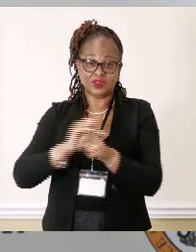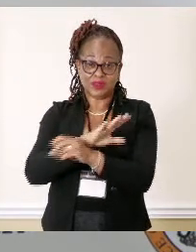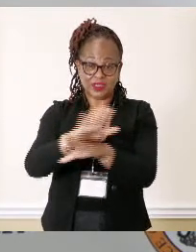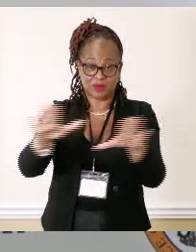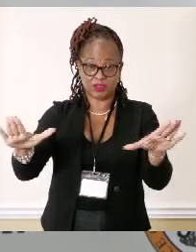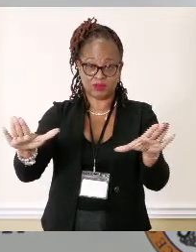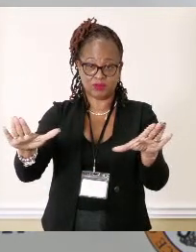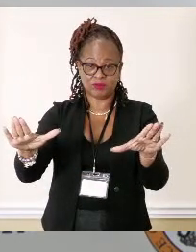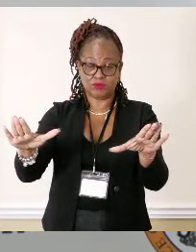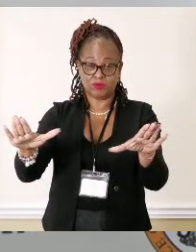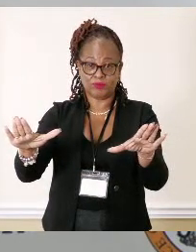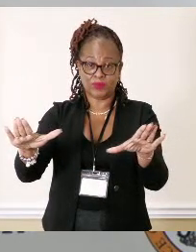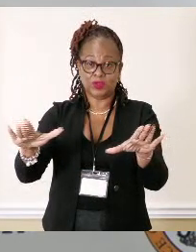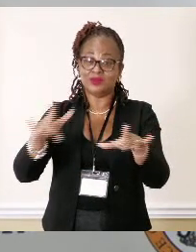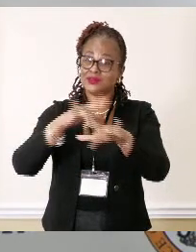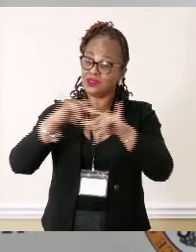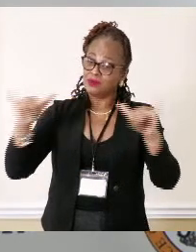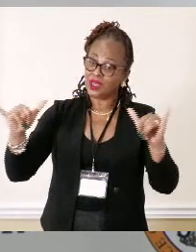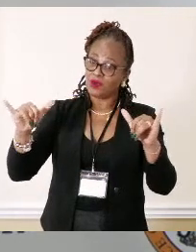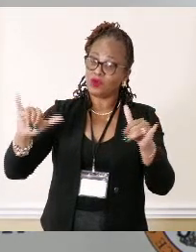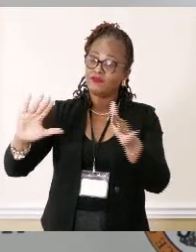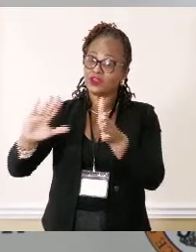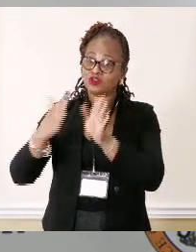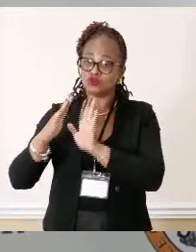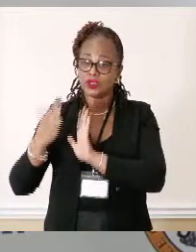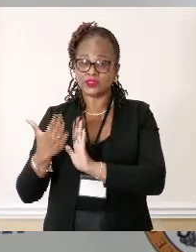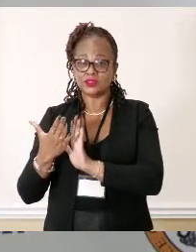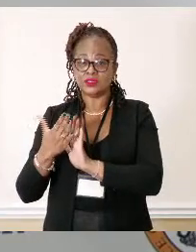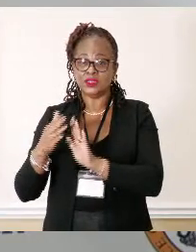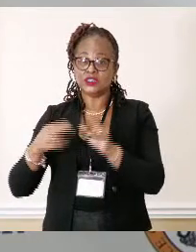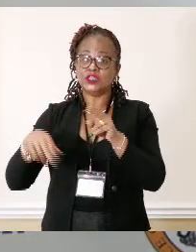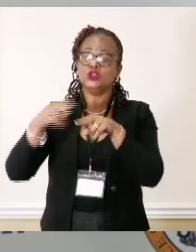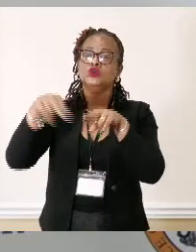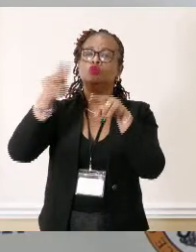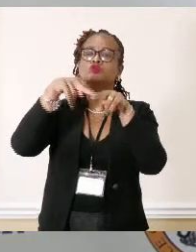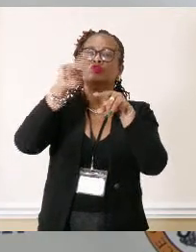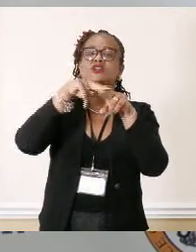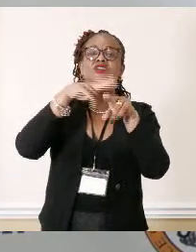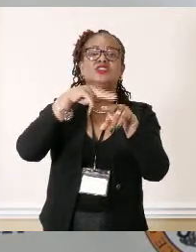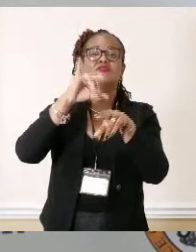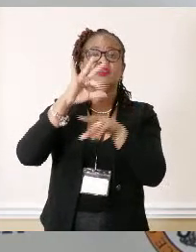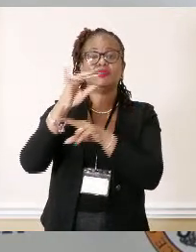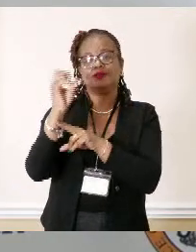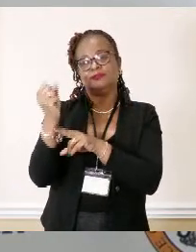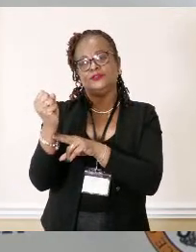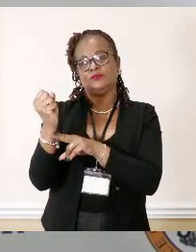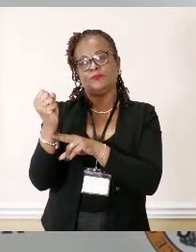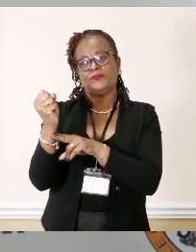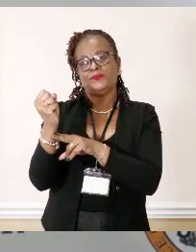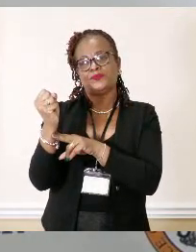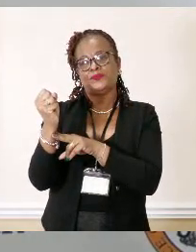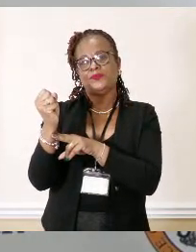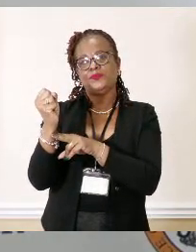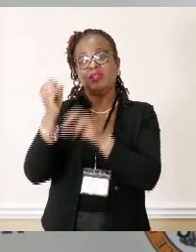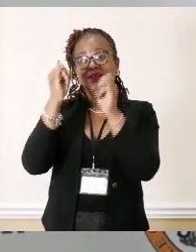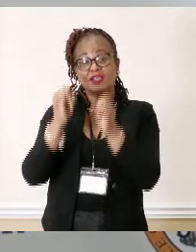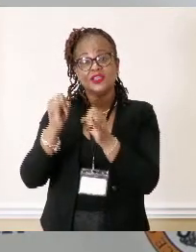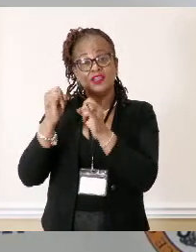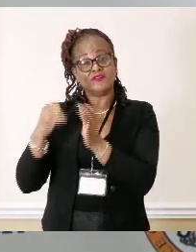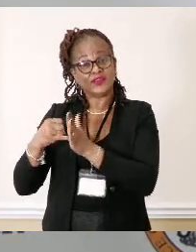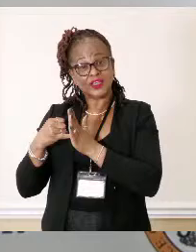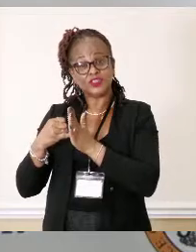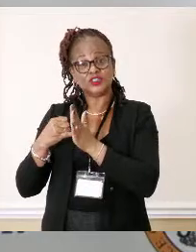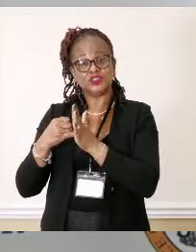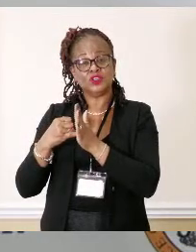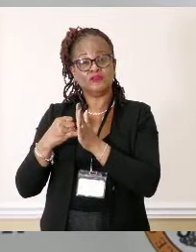We must simultaneously address the increase in cases, the identification of